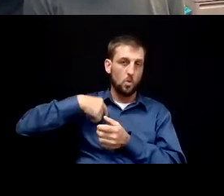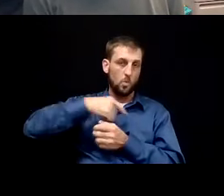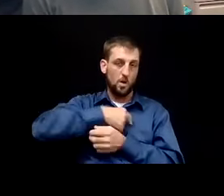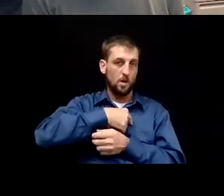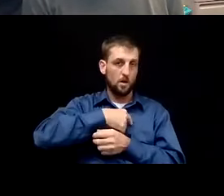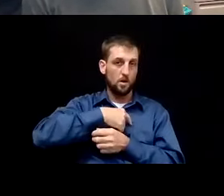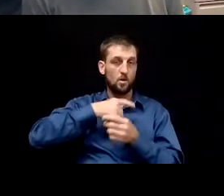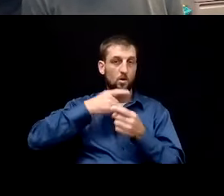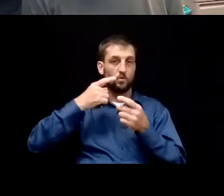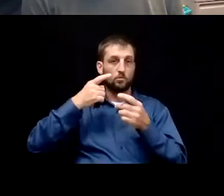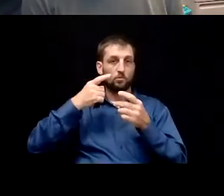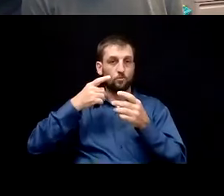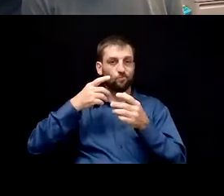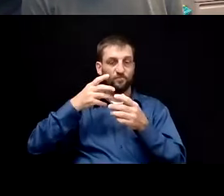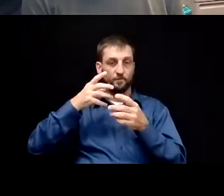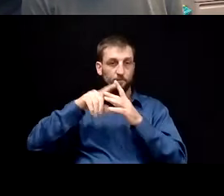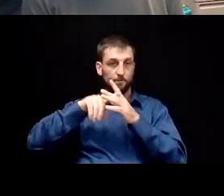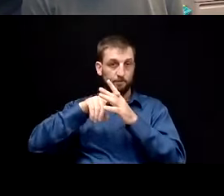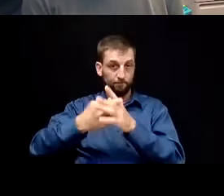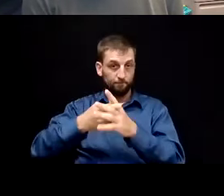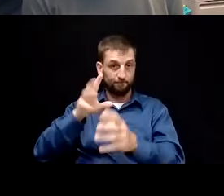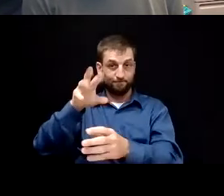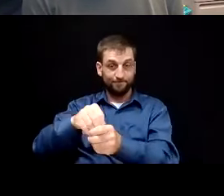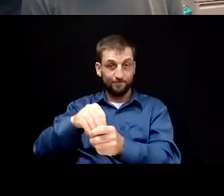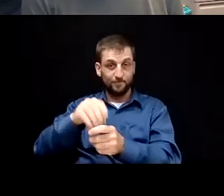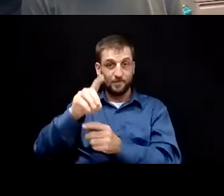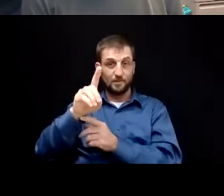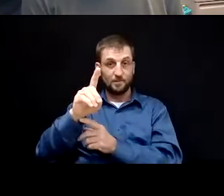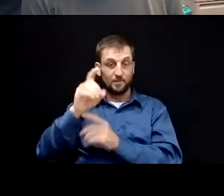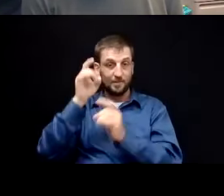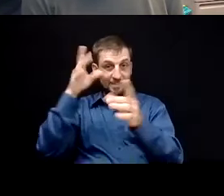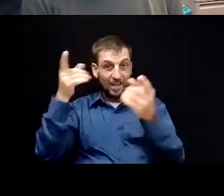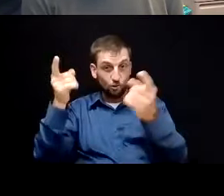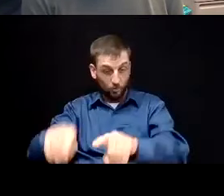disasters. We open it to stakeholders.